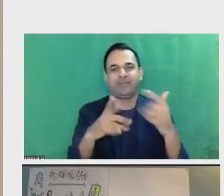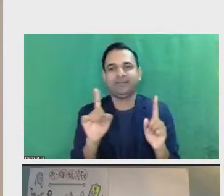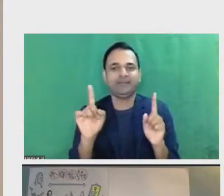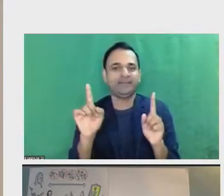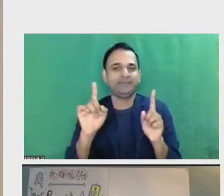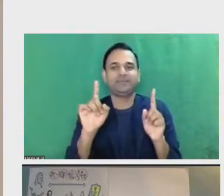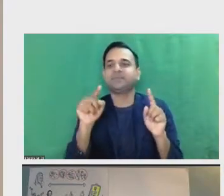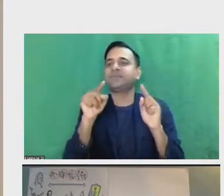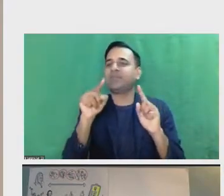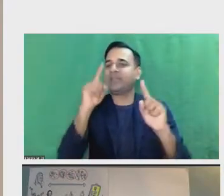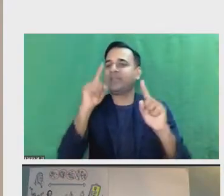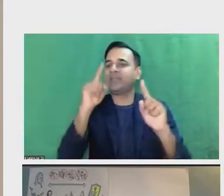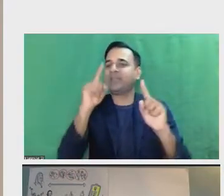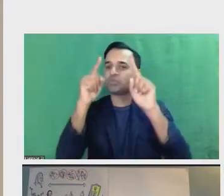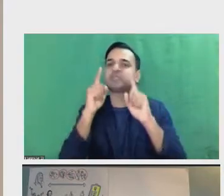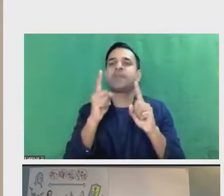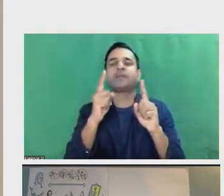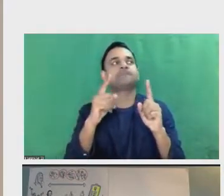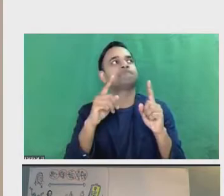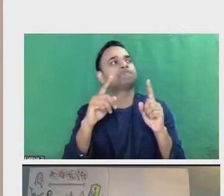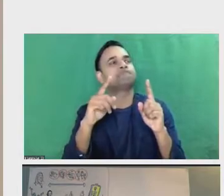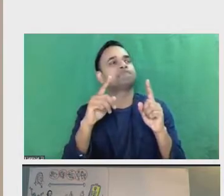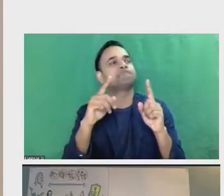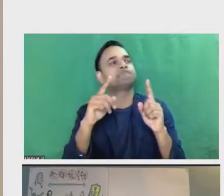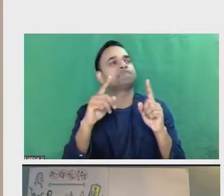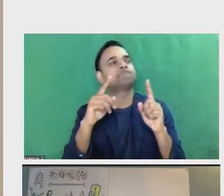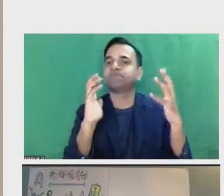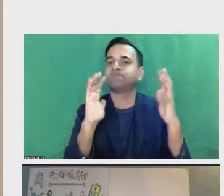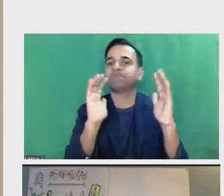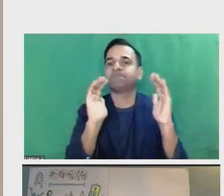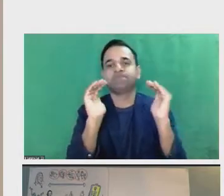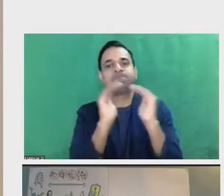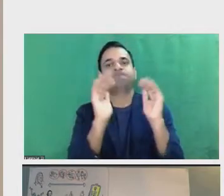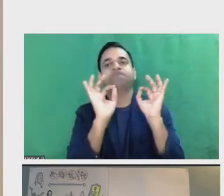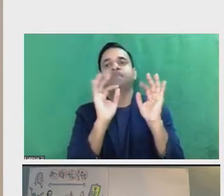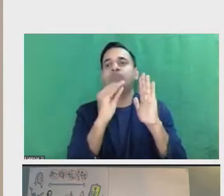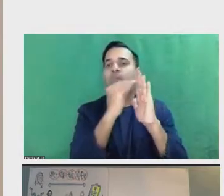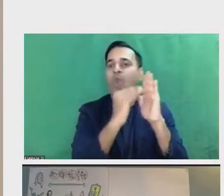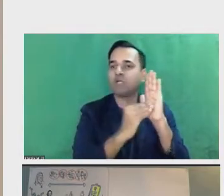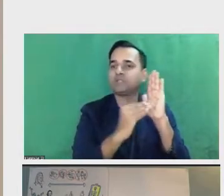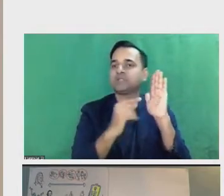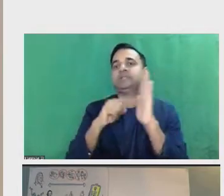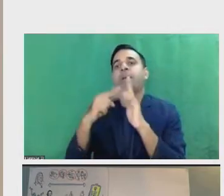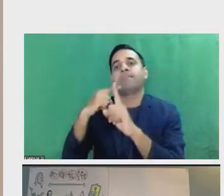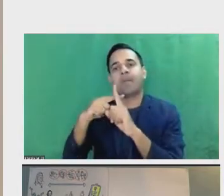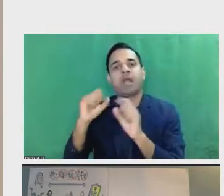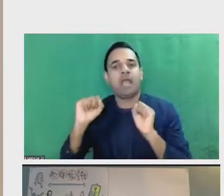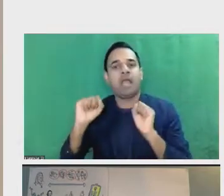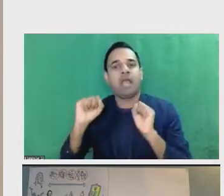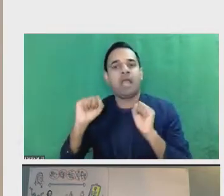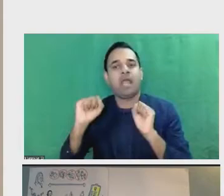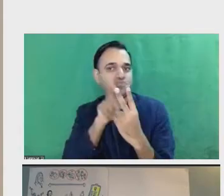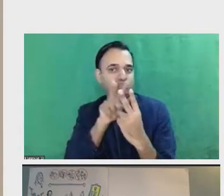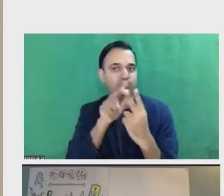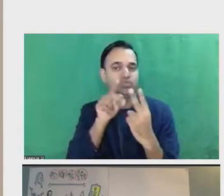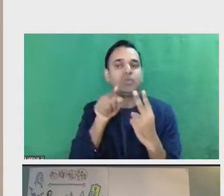me, that's the reason why we're really happy to bring this agenda forward, is that the post-2020